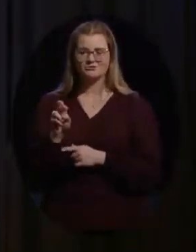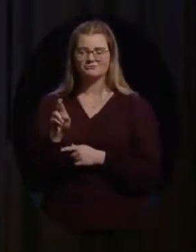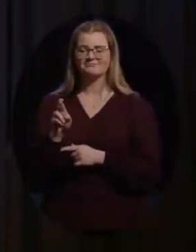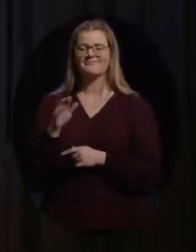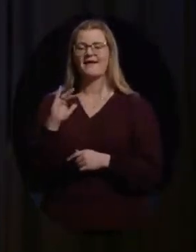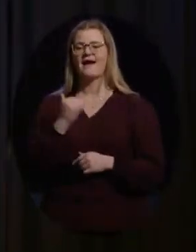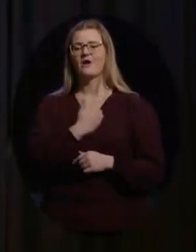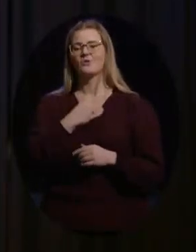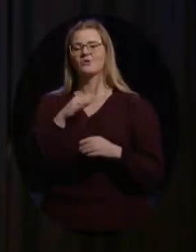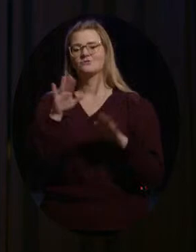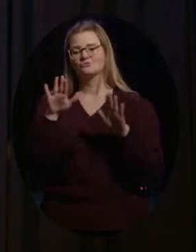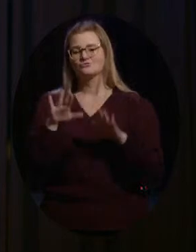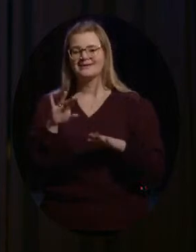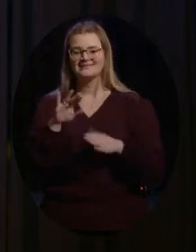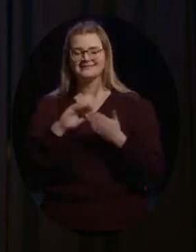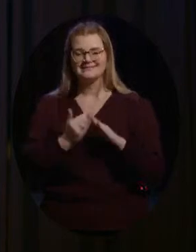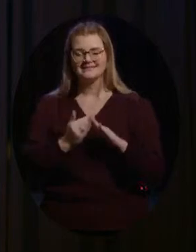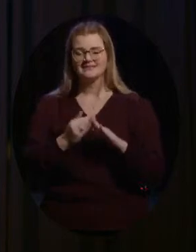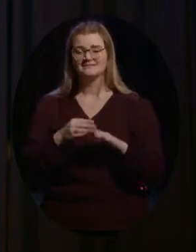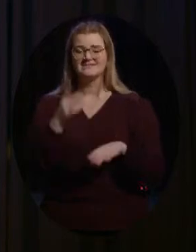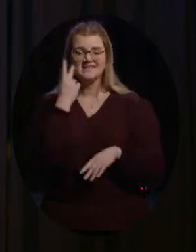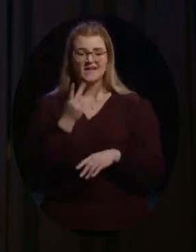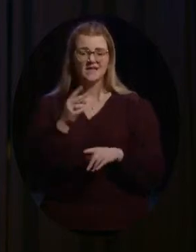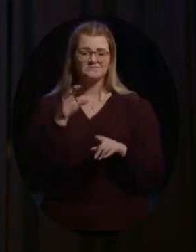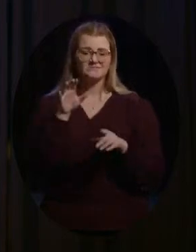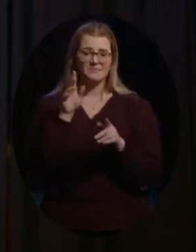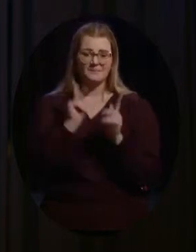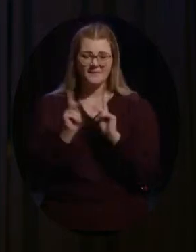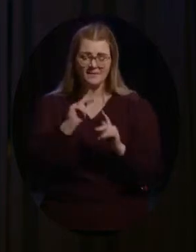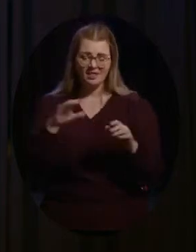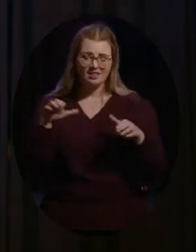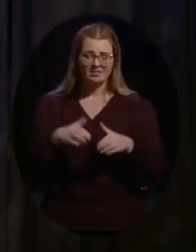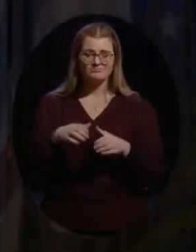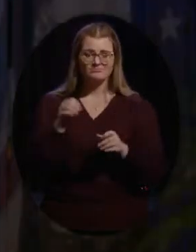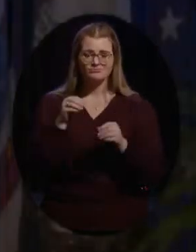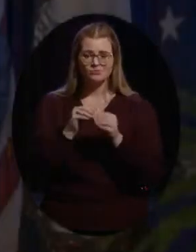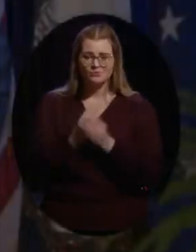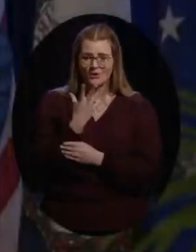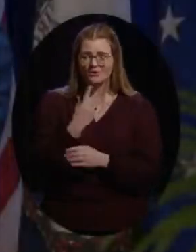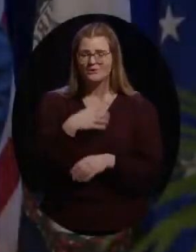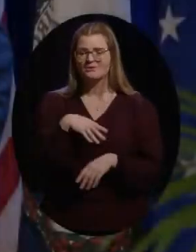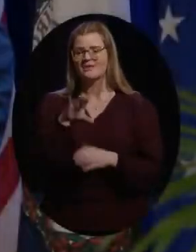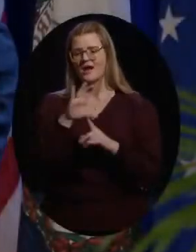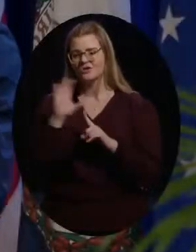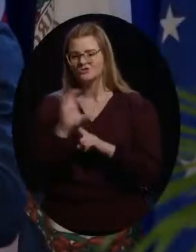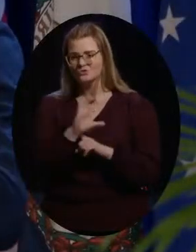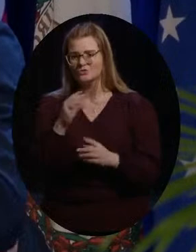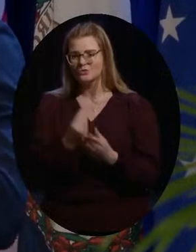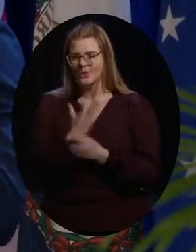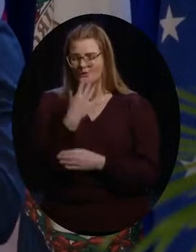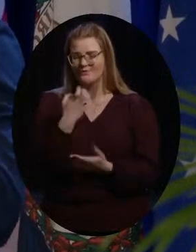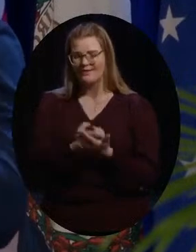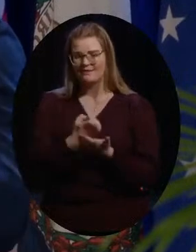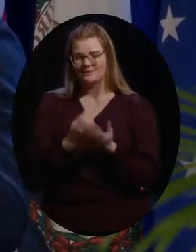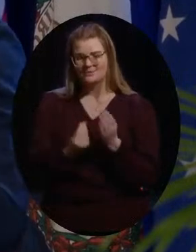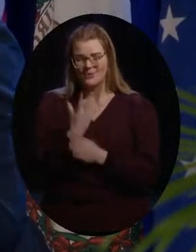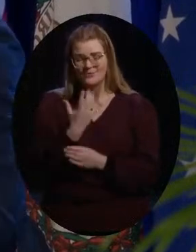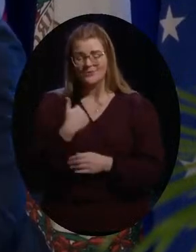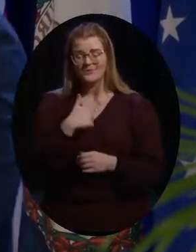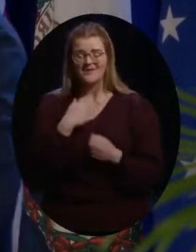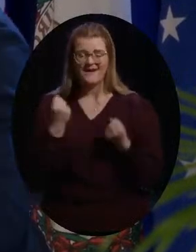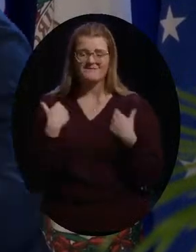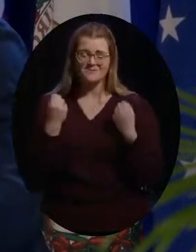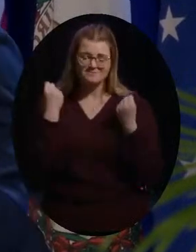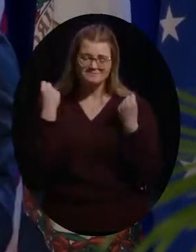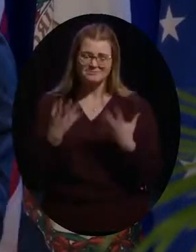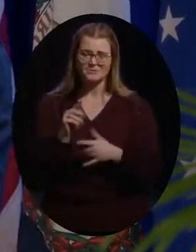seen population growth, economic growth, and cultural growth. We have more tools at our